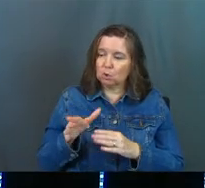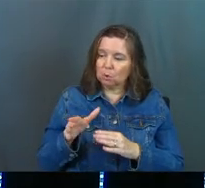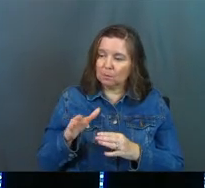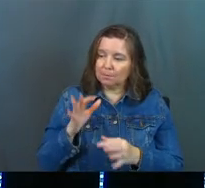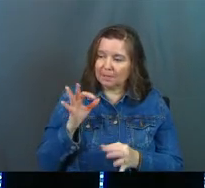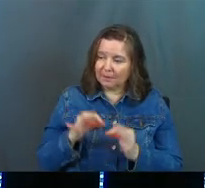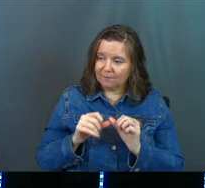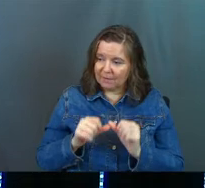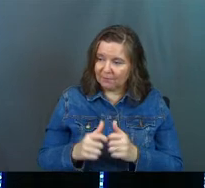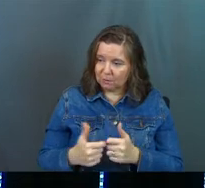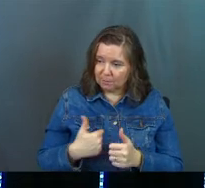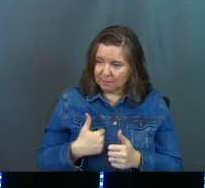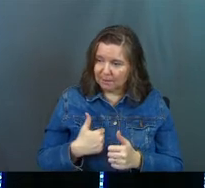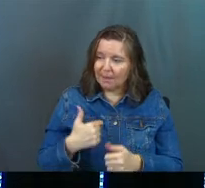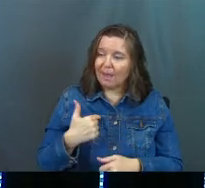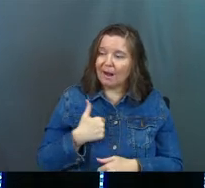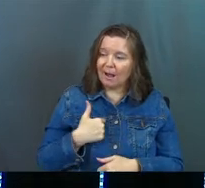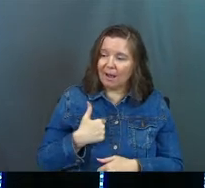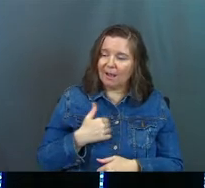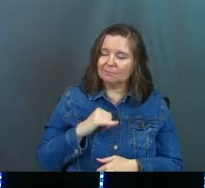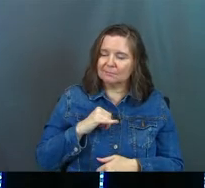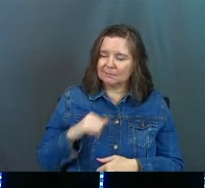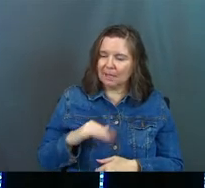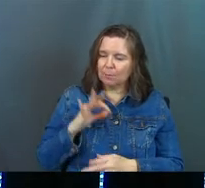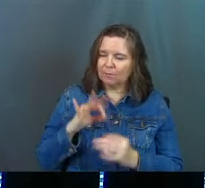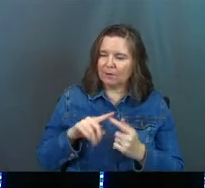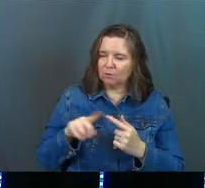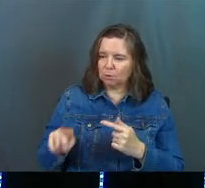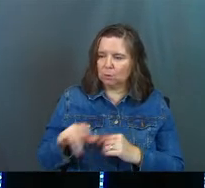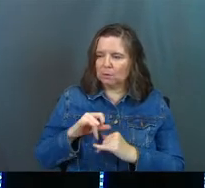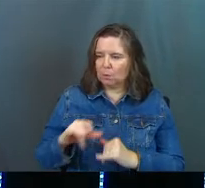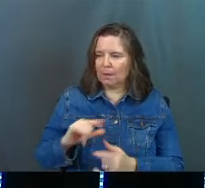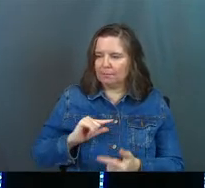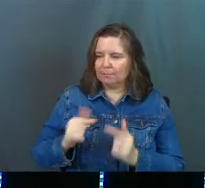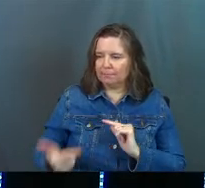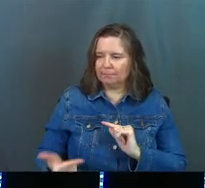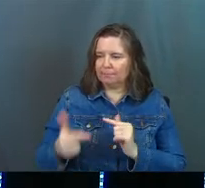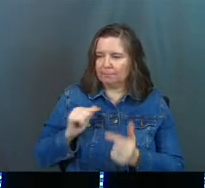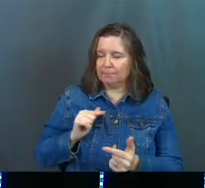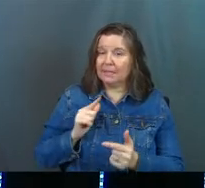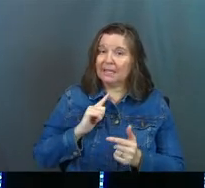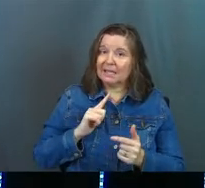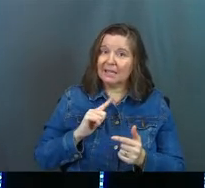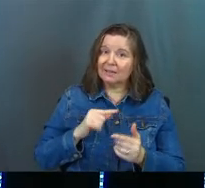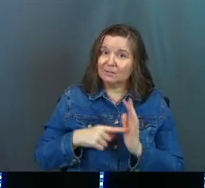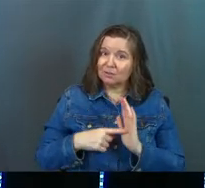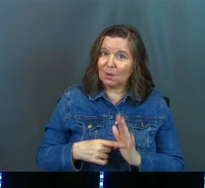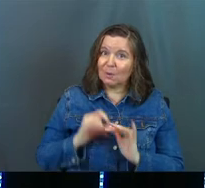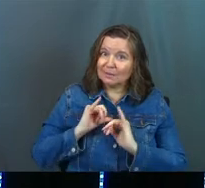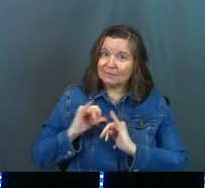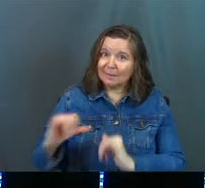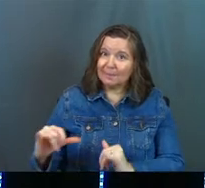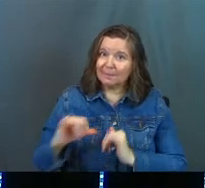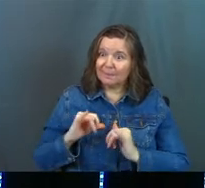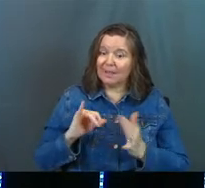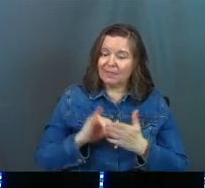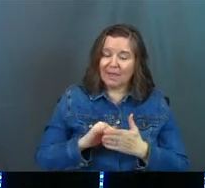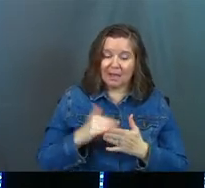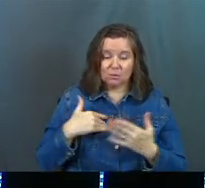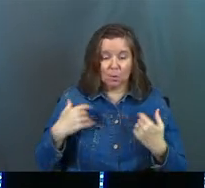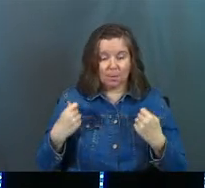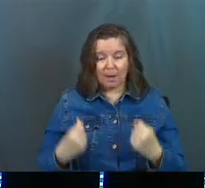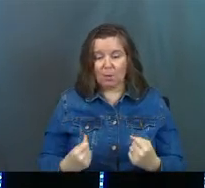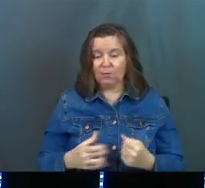to me? And by the way, I'll be faithful to you as well. He reciprocates to her. That's